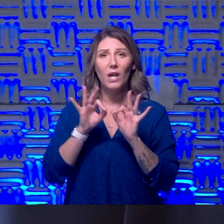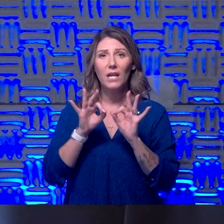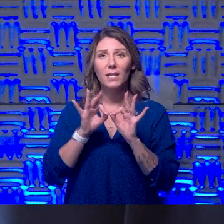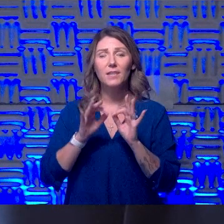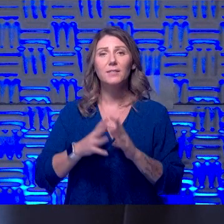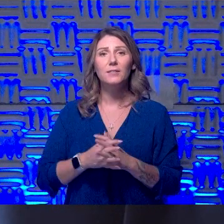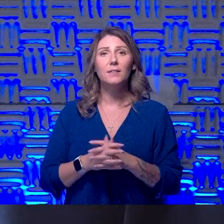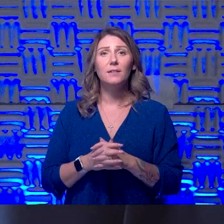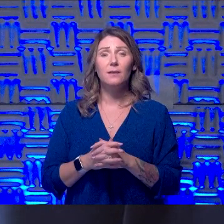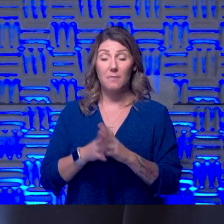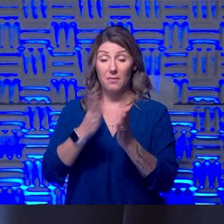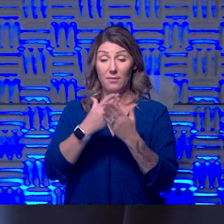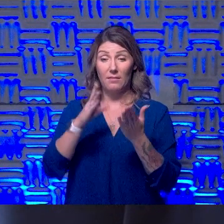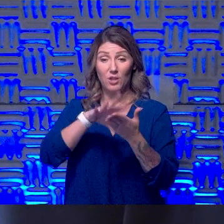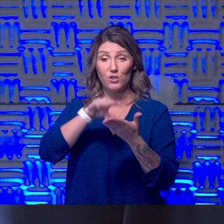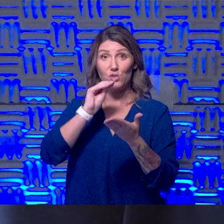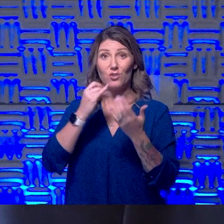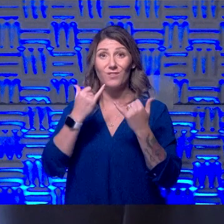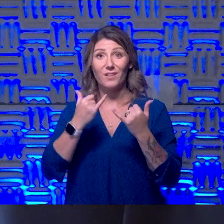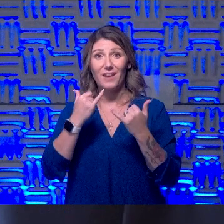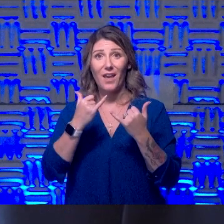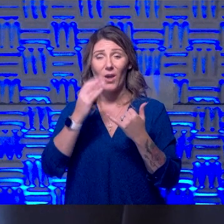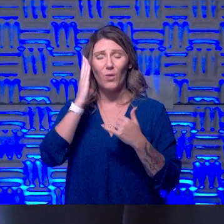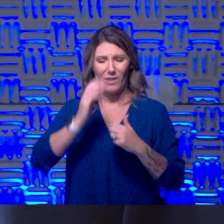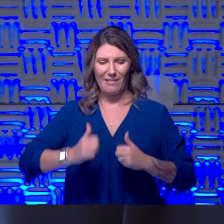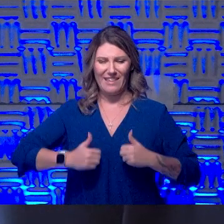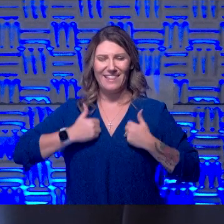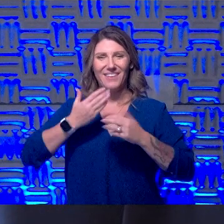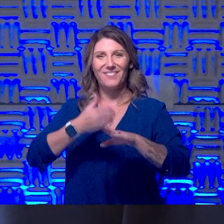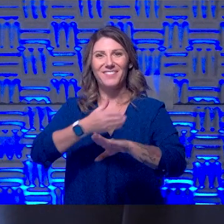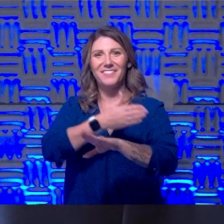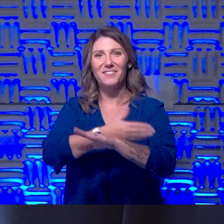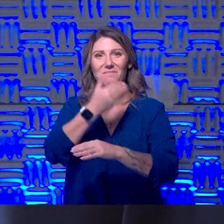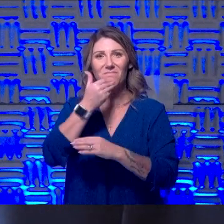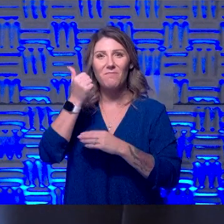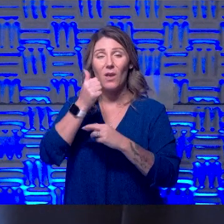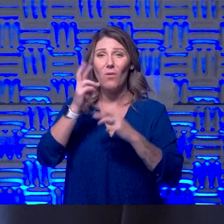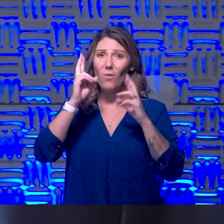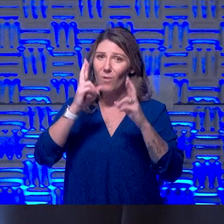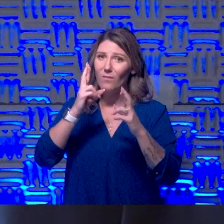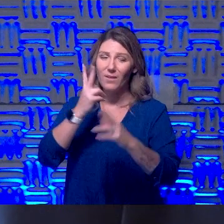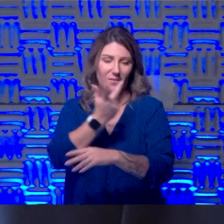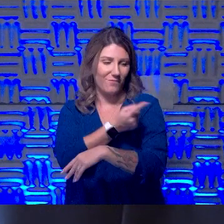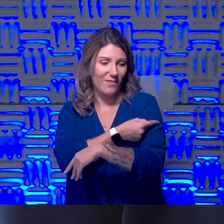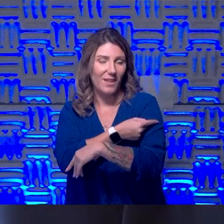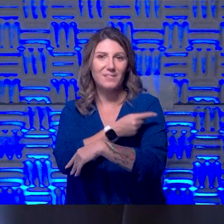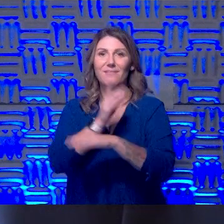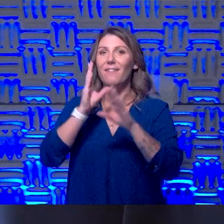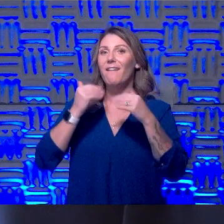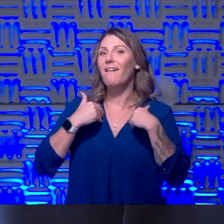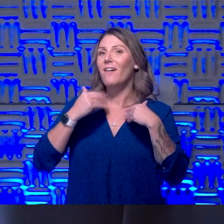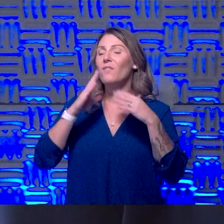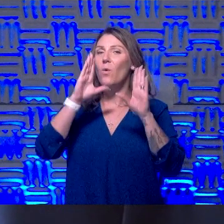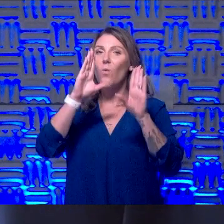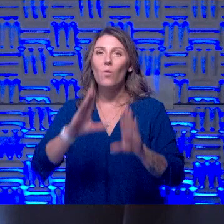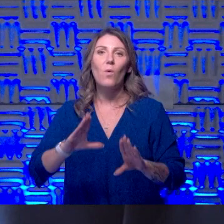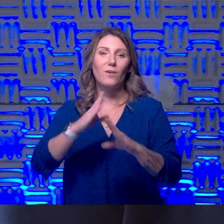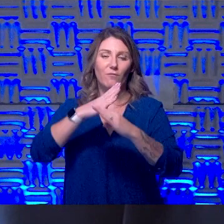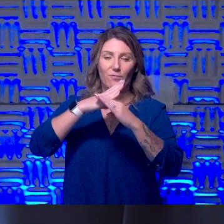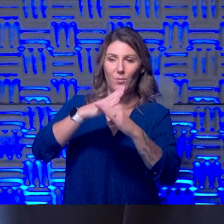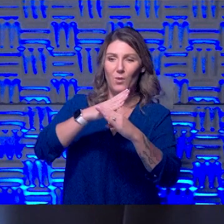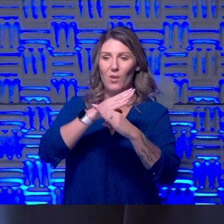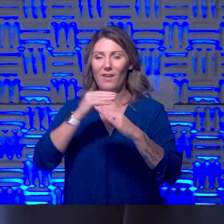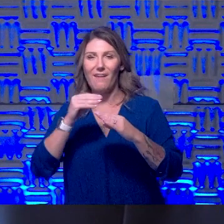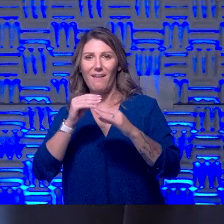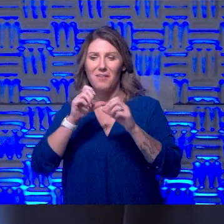that the things that we're learning now, we're going to learn to live with this better. Hopefully with a vaccine that has great immunity and great